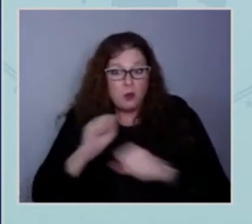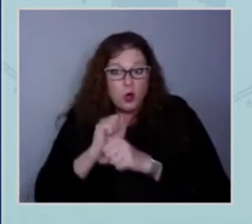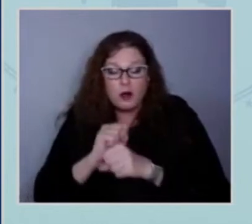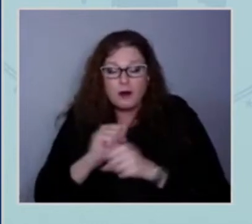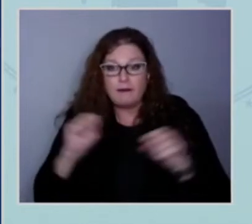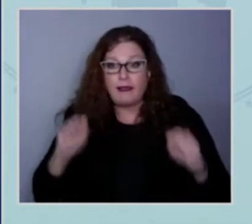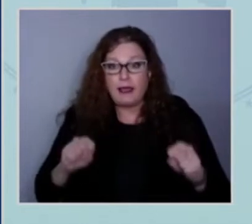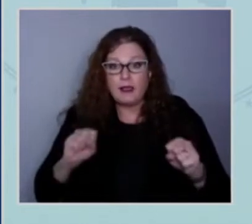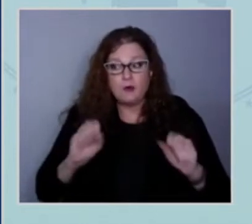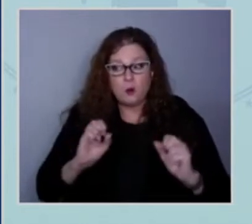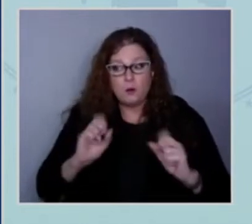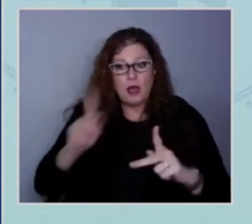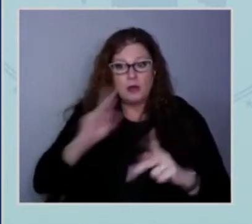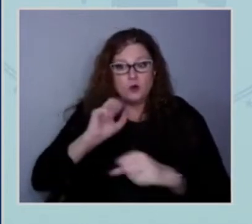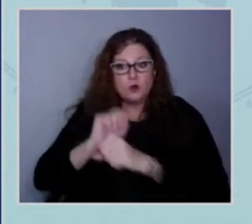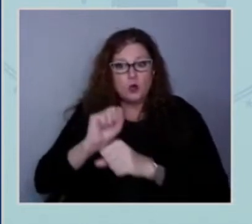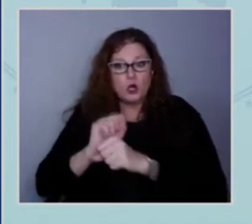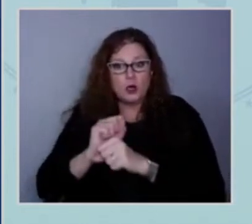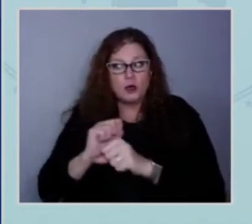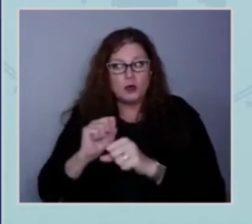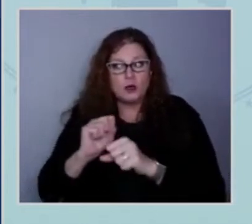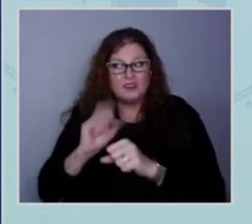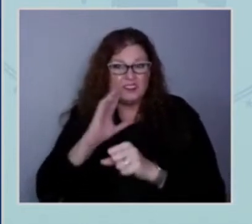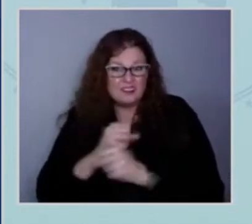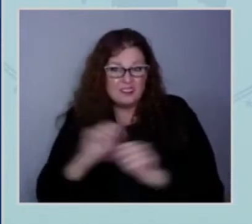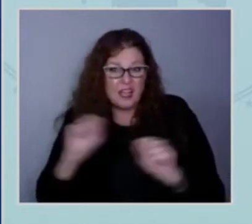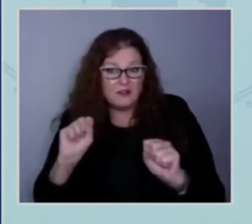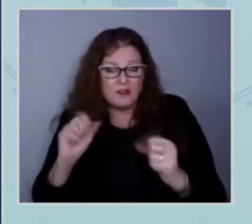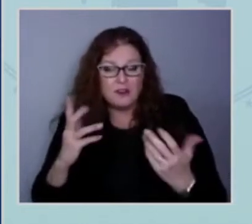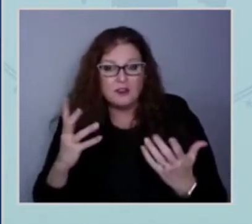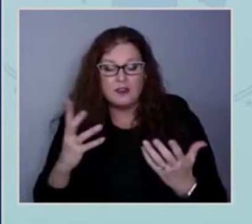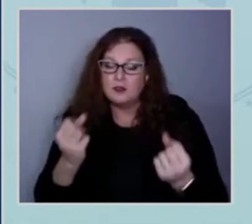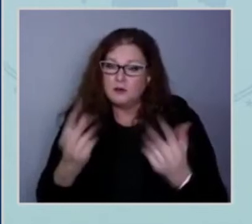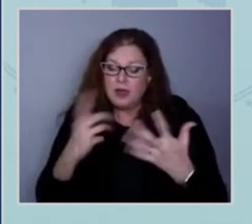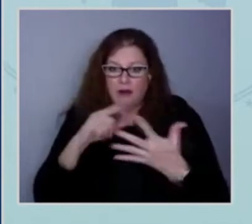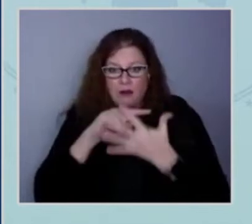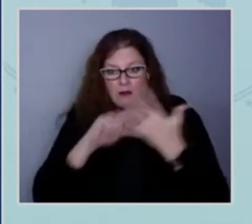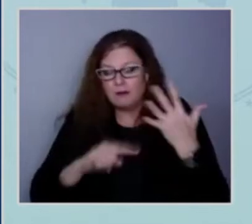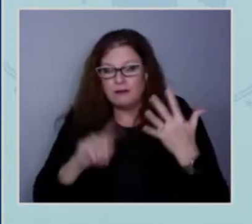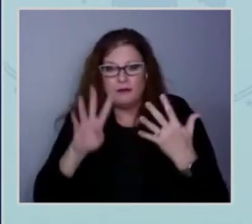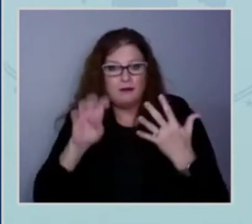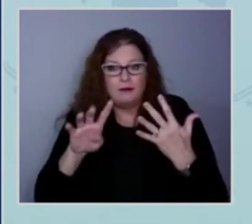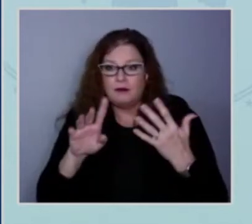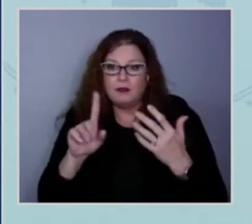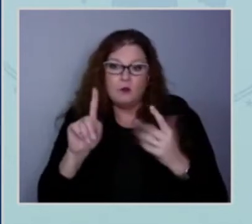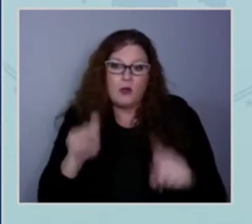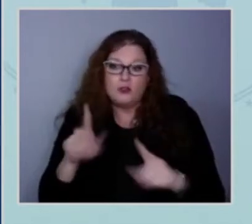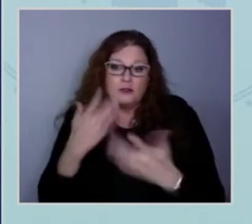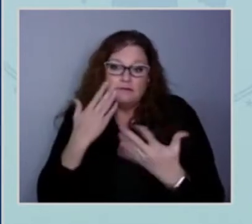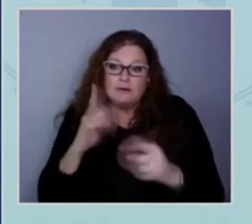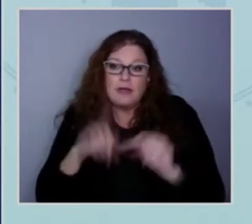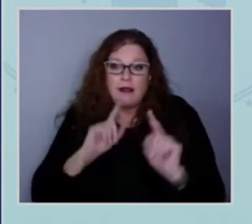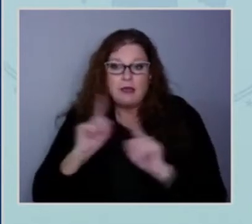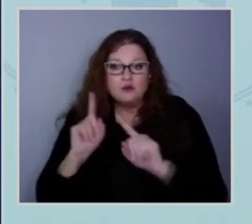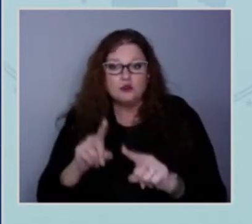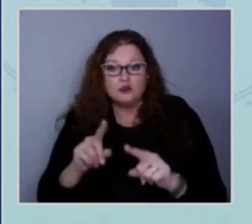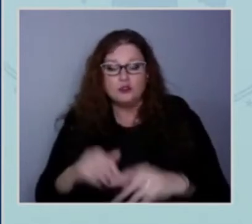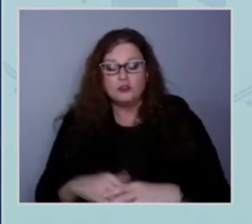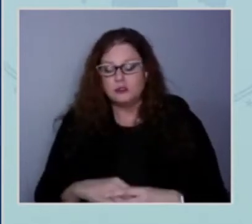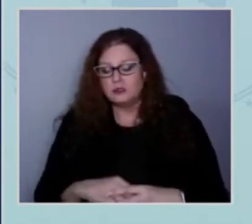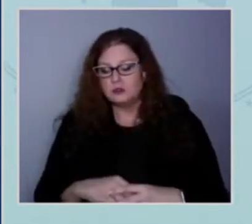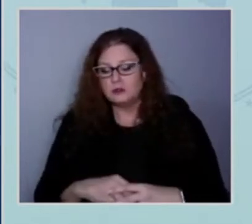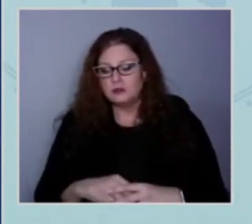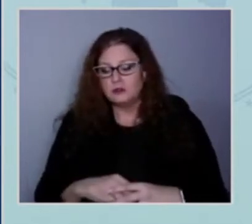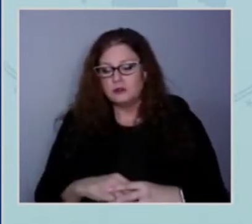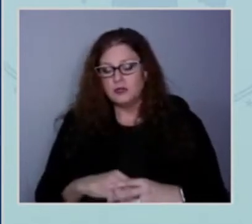to retire, or even if I'm still going to be able to work. And if I do go back to work, would I even be safe? It's just so many